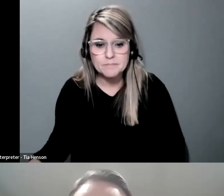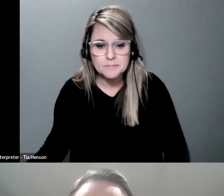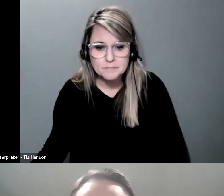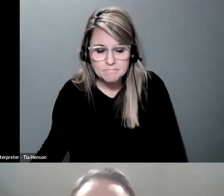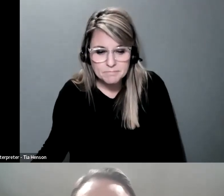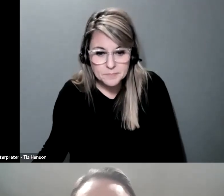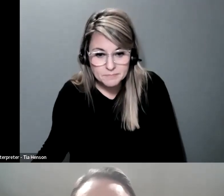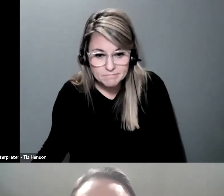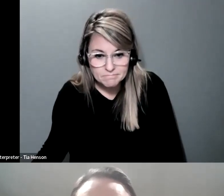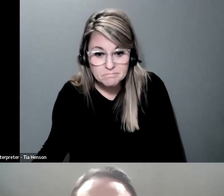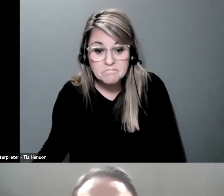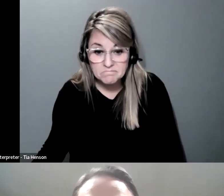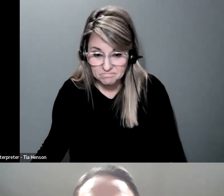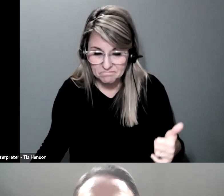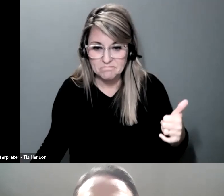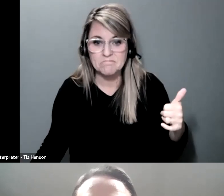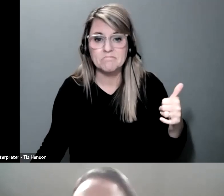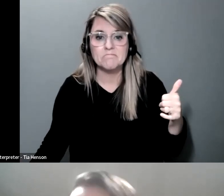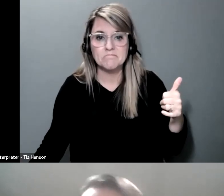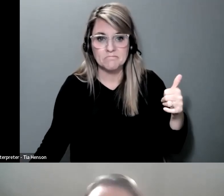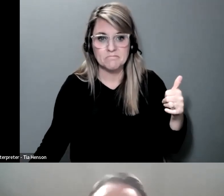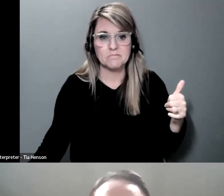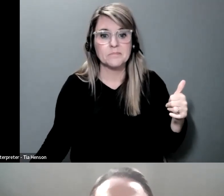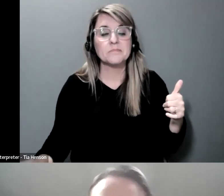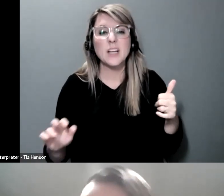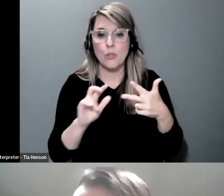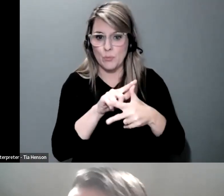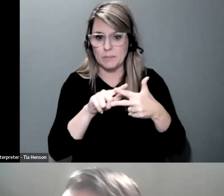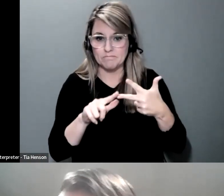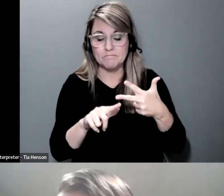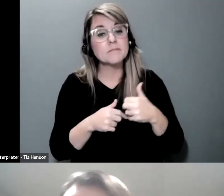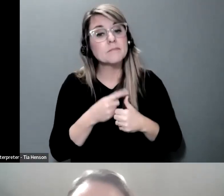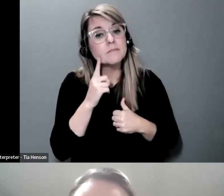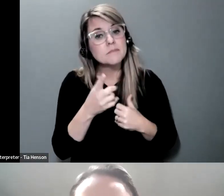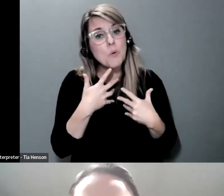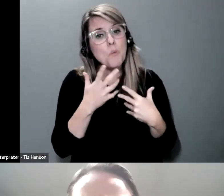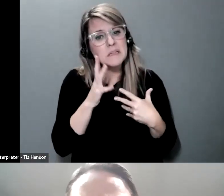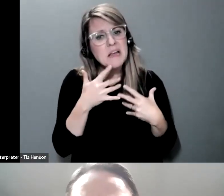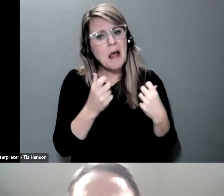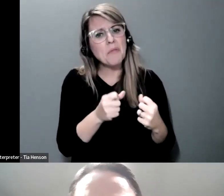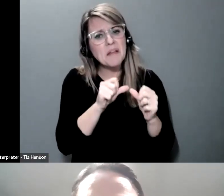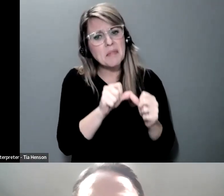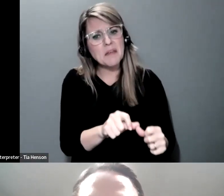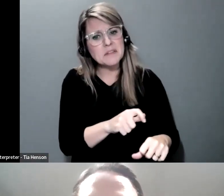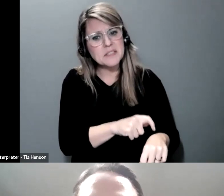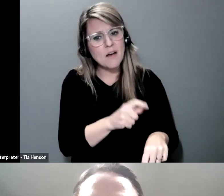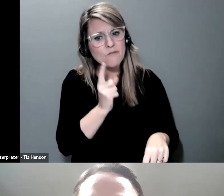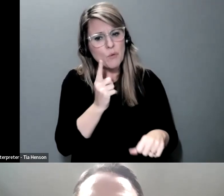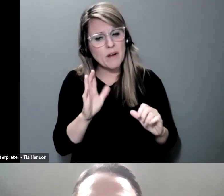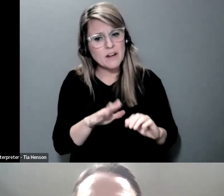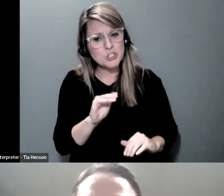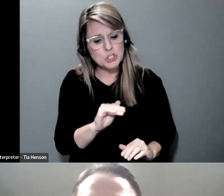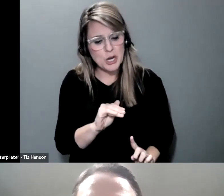You do have questions. So the first one is, what is a healthy length of time for a child to recover